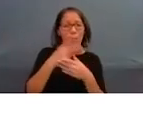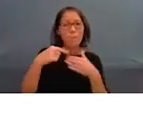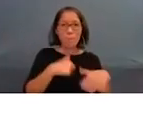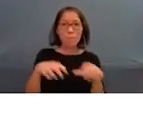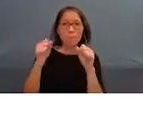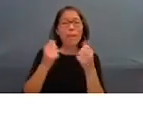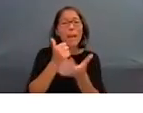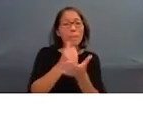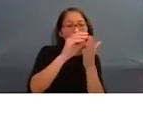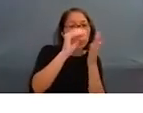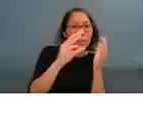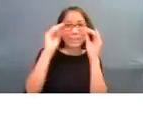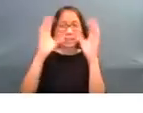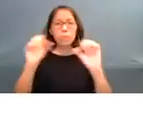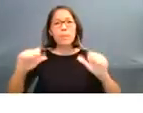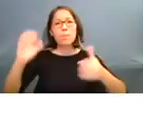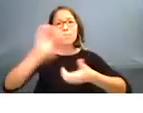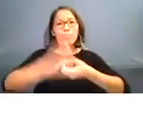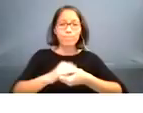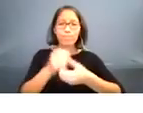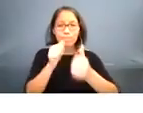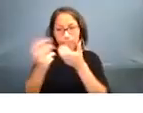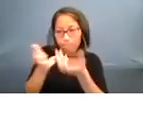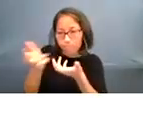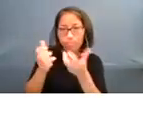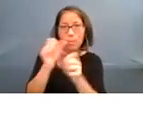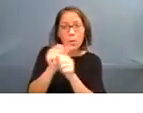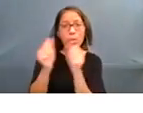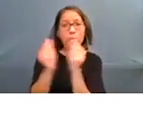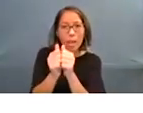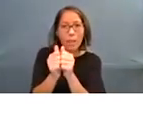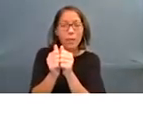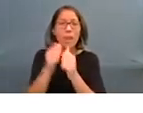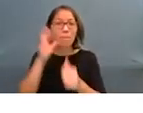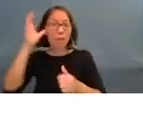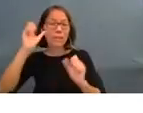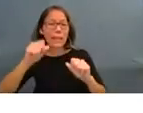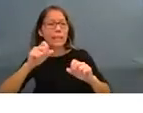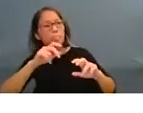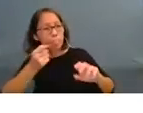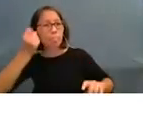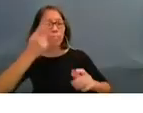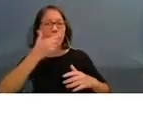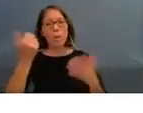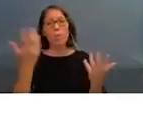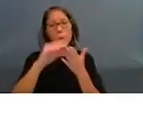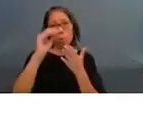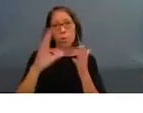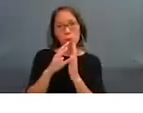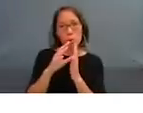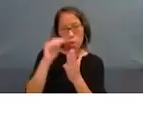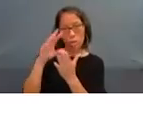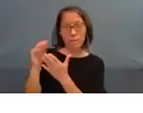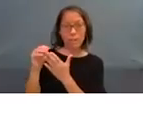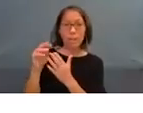communicate with each other, and to give our parents much better insight into the students' program. So our virtual learning program will